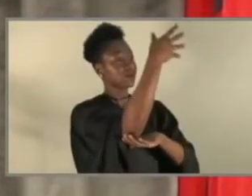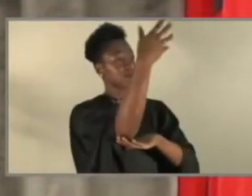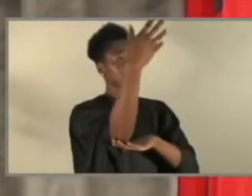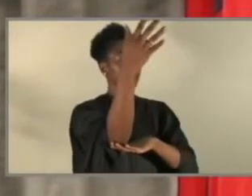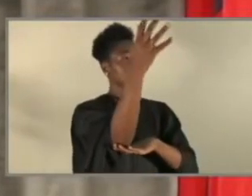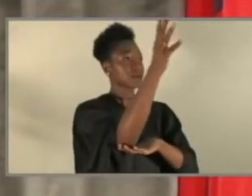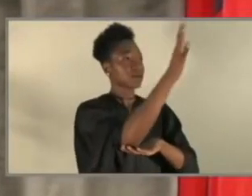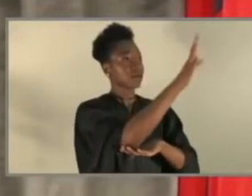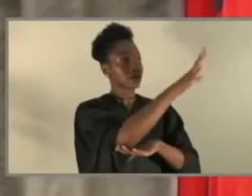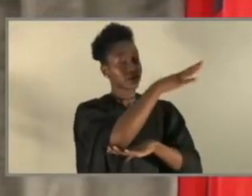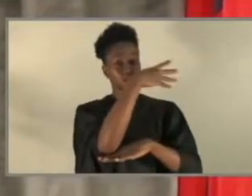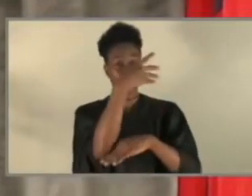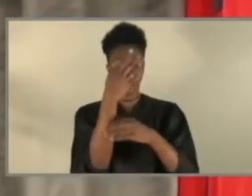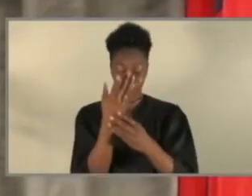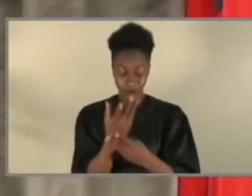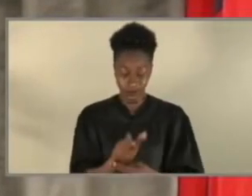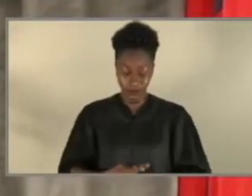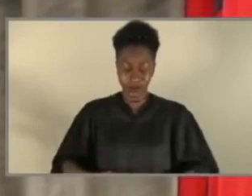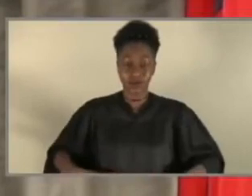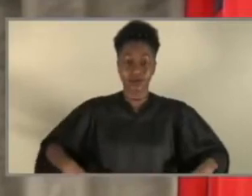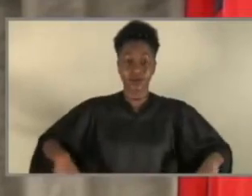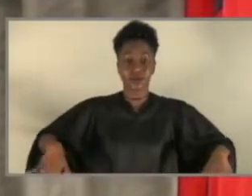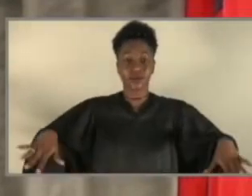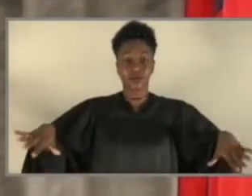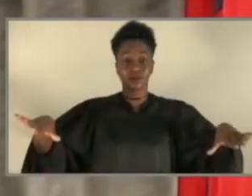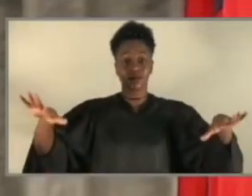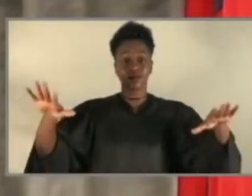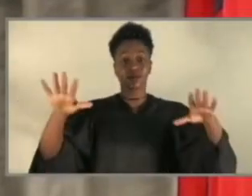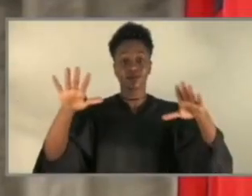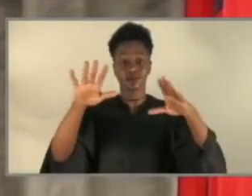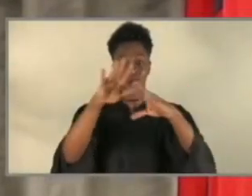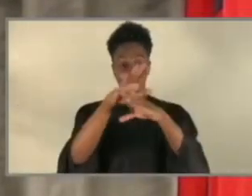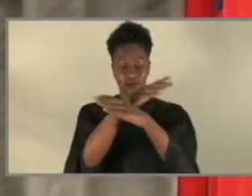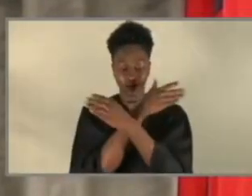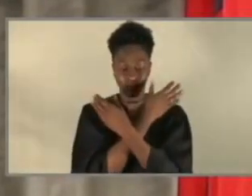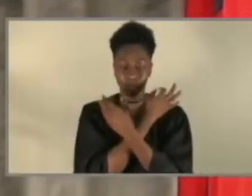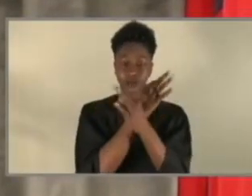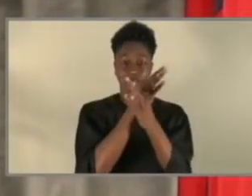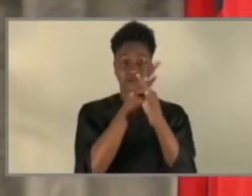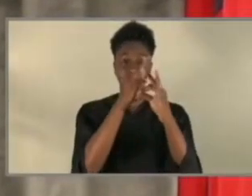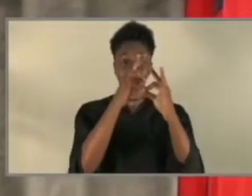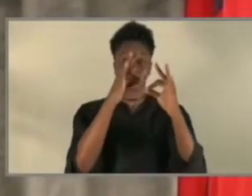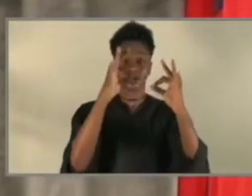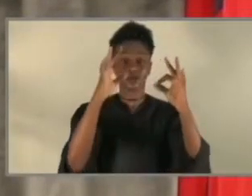wave o'er the land of the free